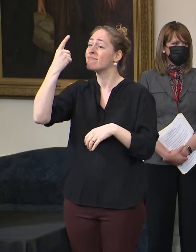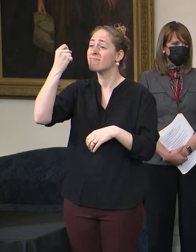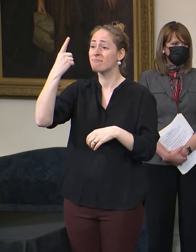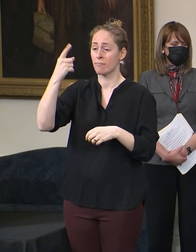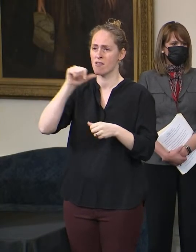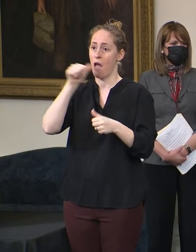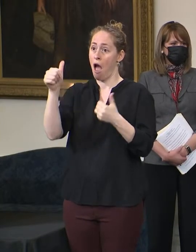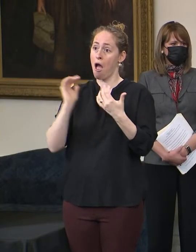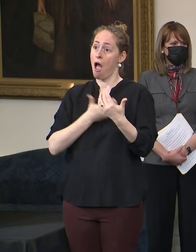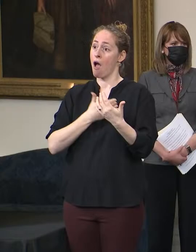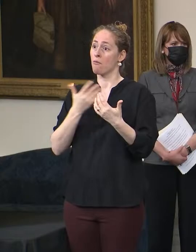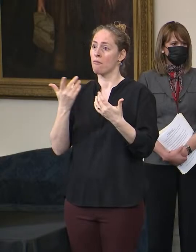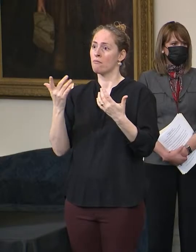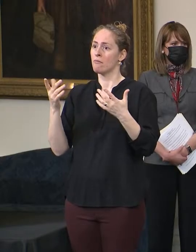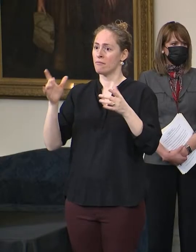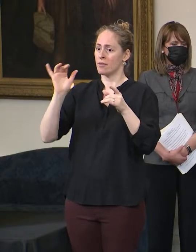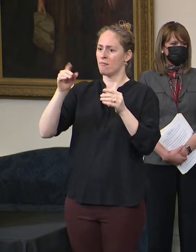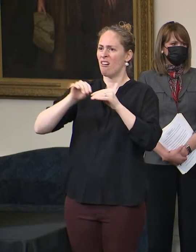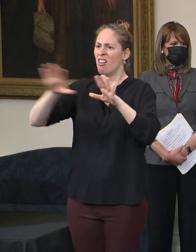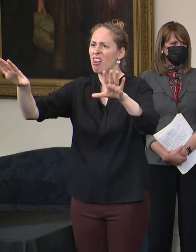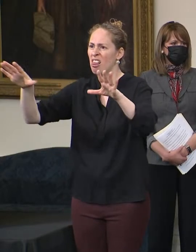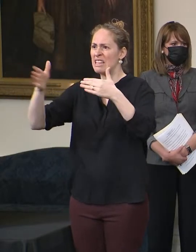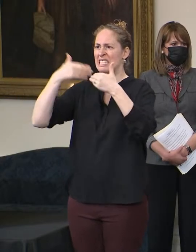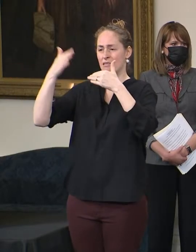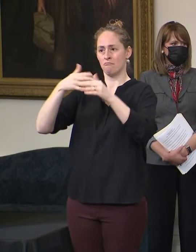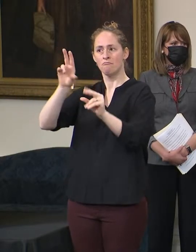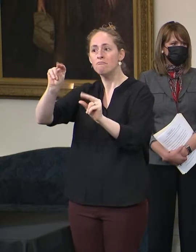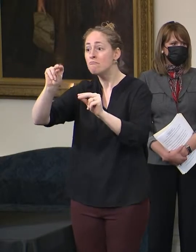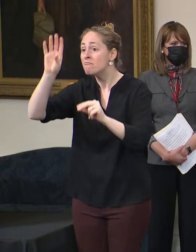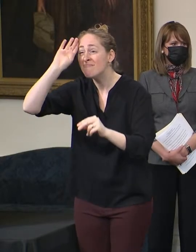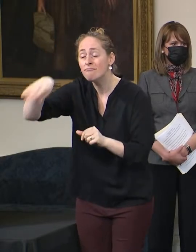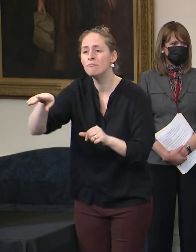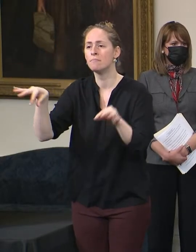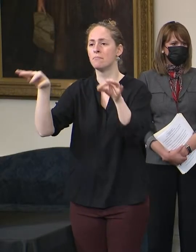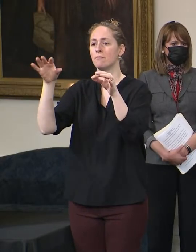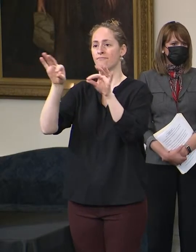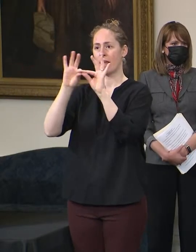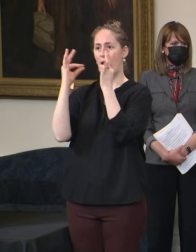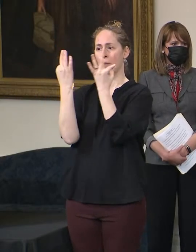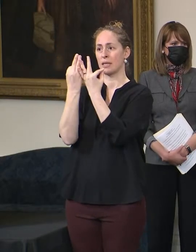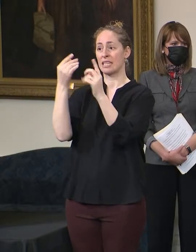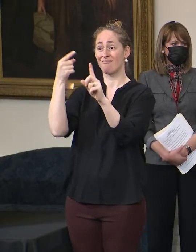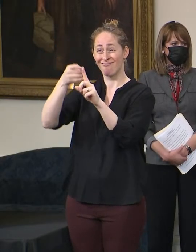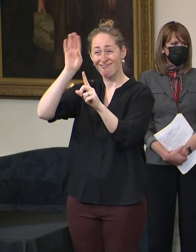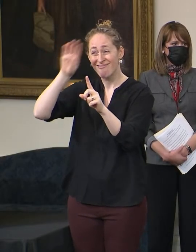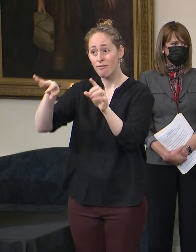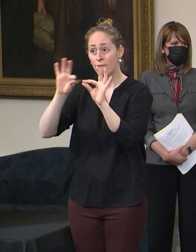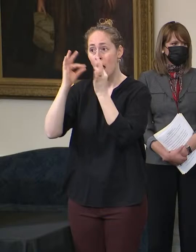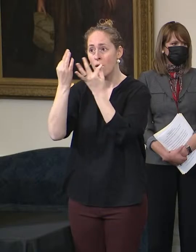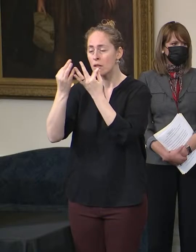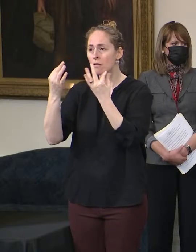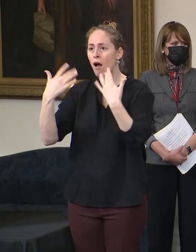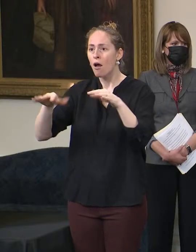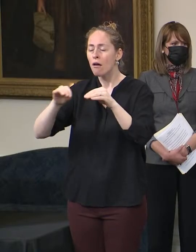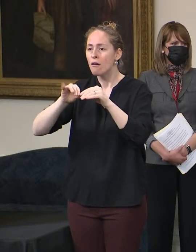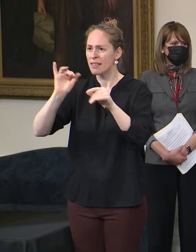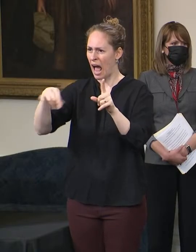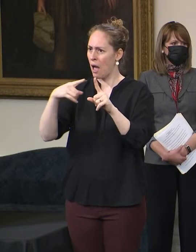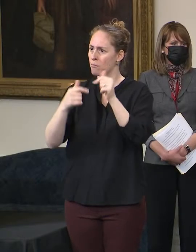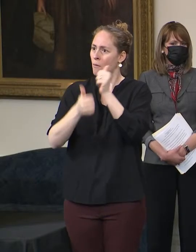data shows number one source of transmission is family gatherings. So we don't want to prohibit people from seeing their families.